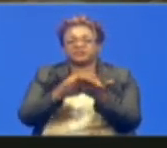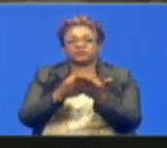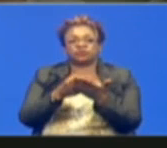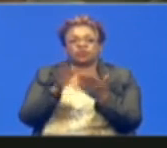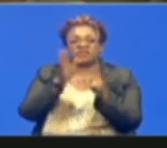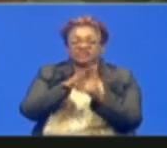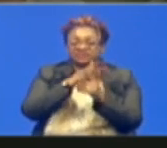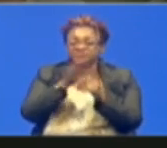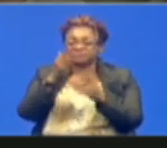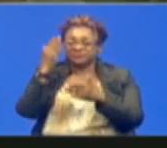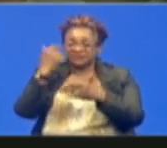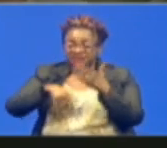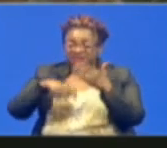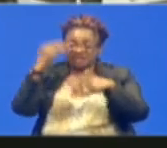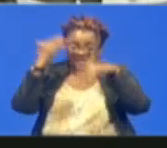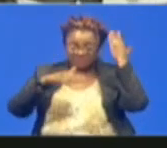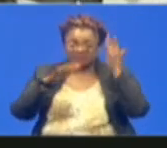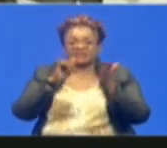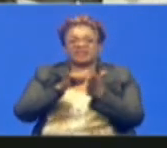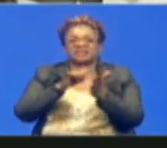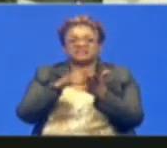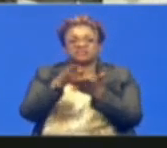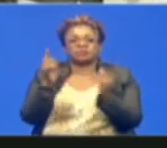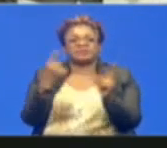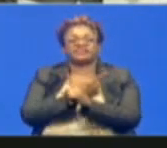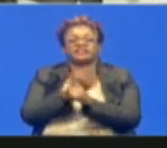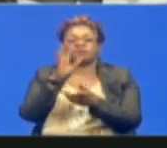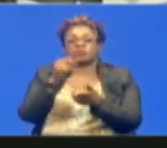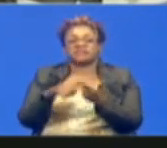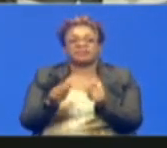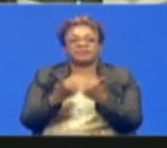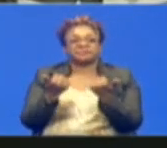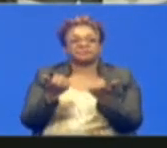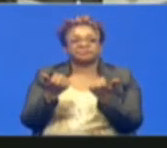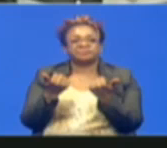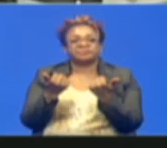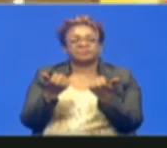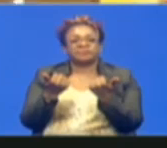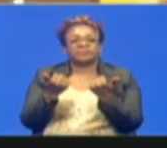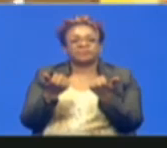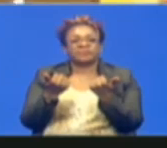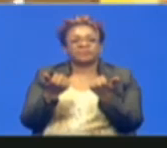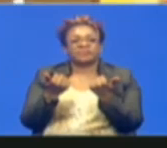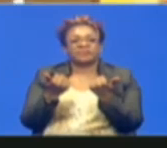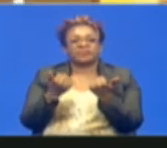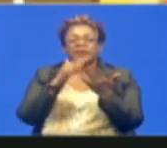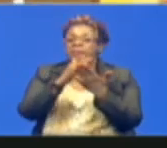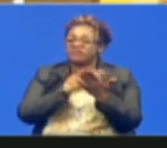tax experts that the outcome will be different from the status quo. Even before you developed